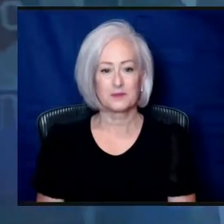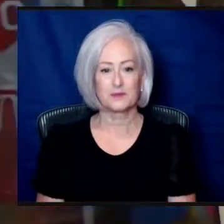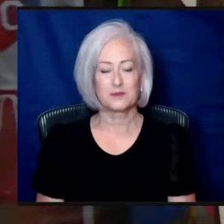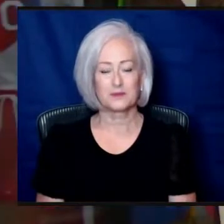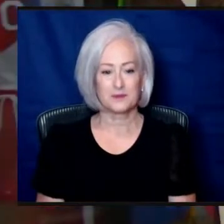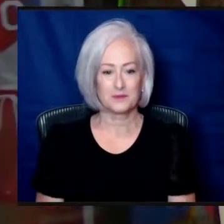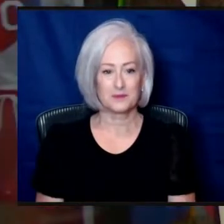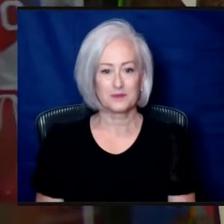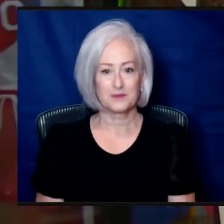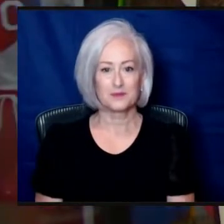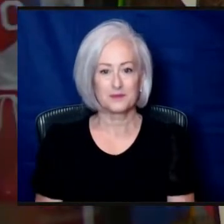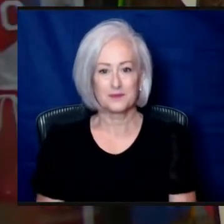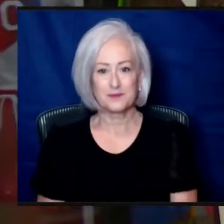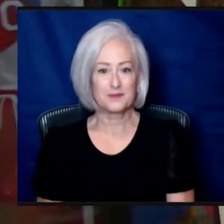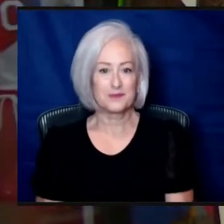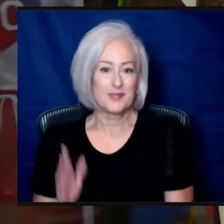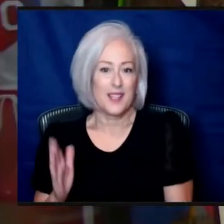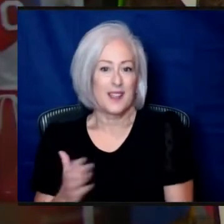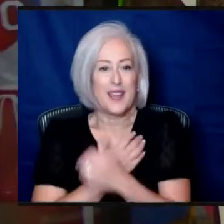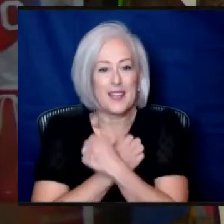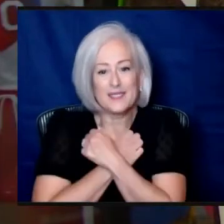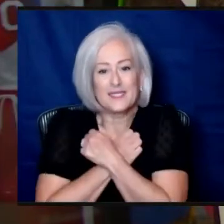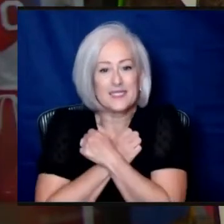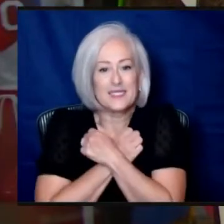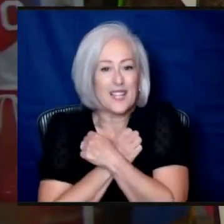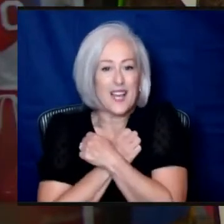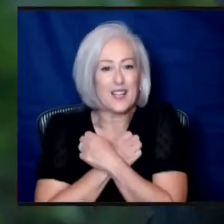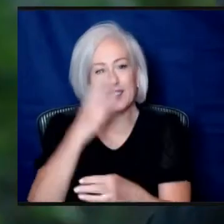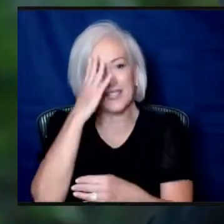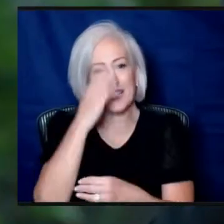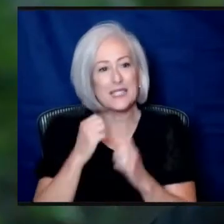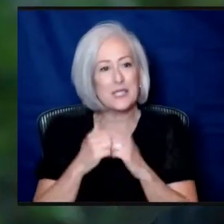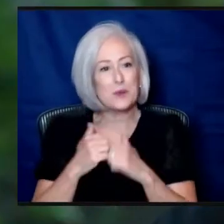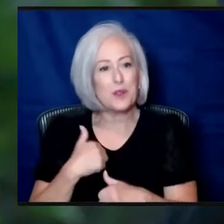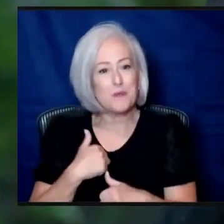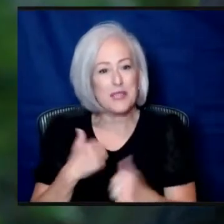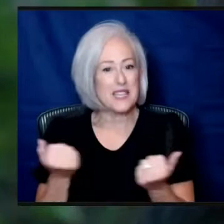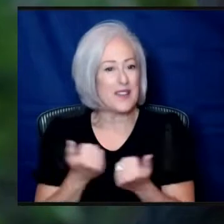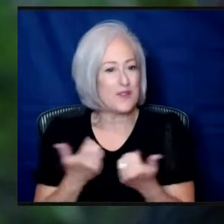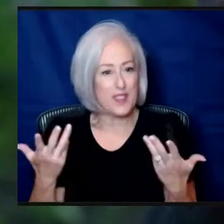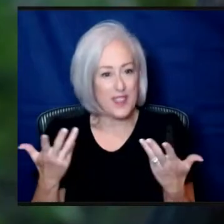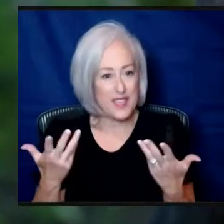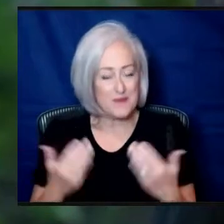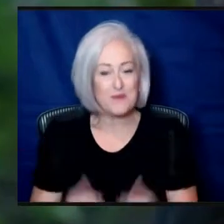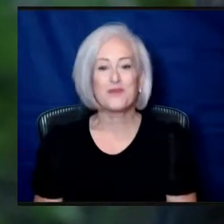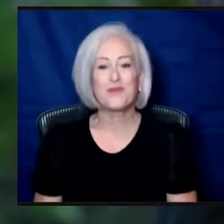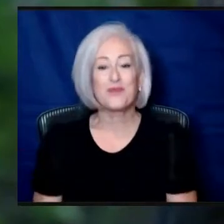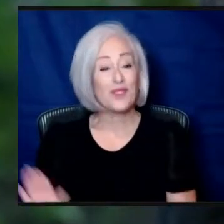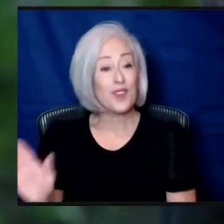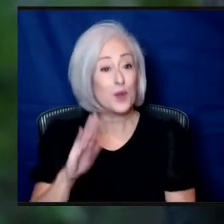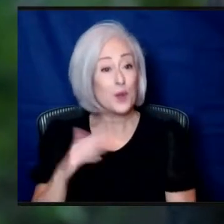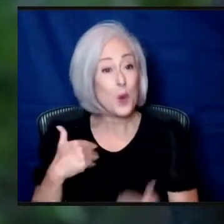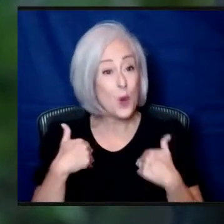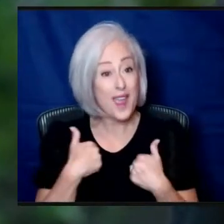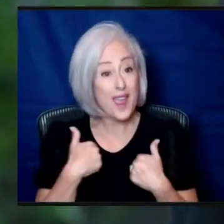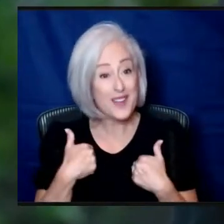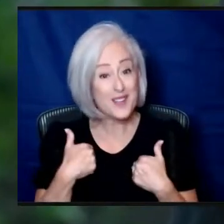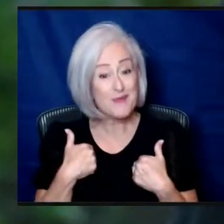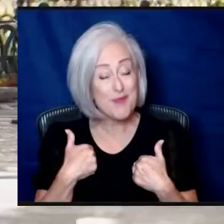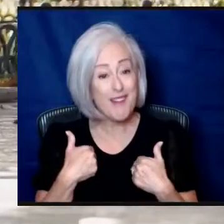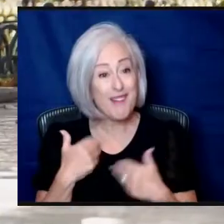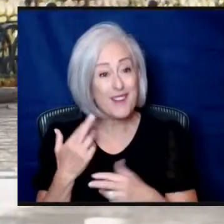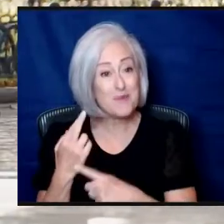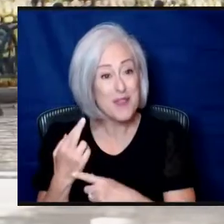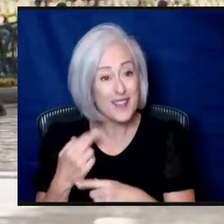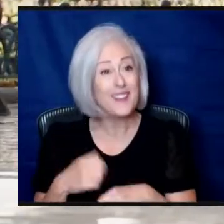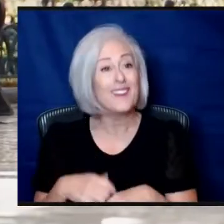They snuggle, they kiss, they sleep with me, everything. Your animal companion understands you more than you